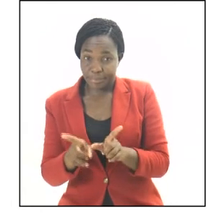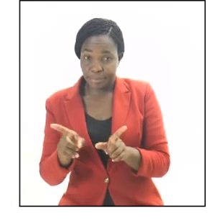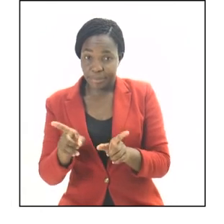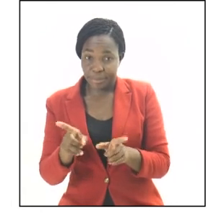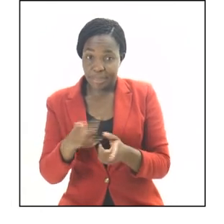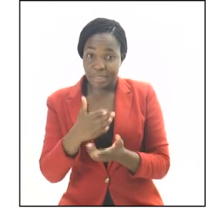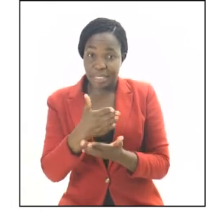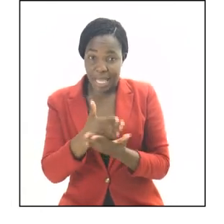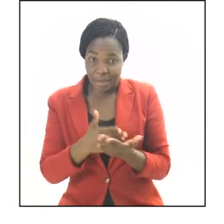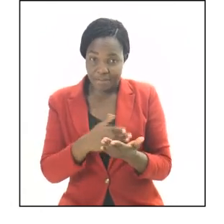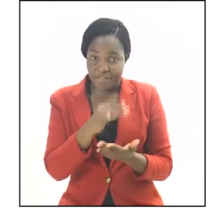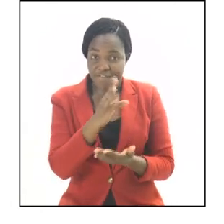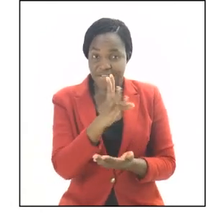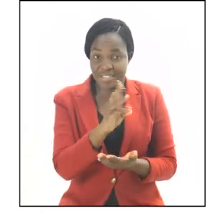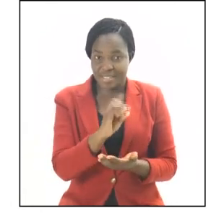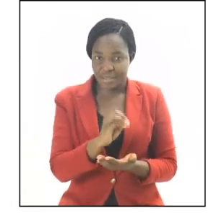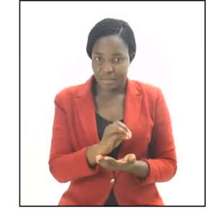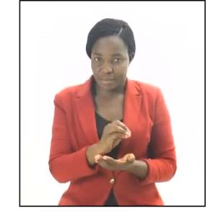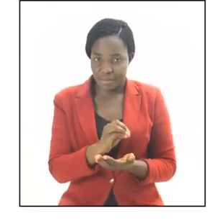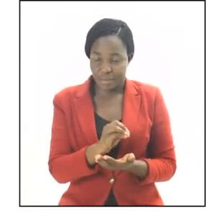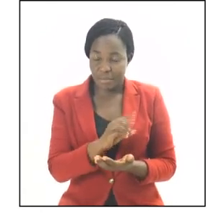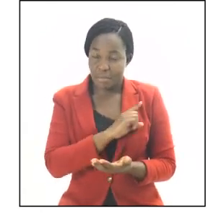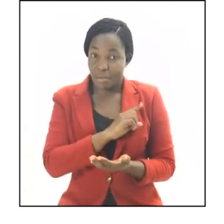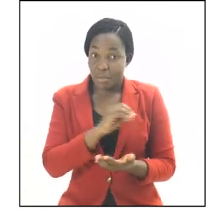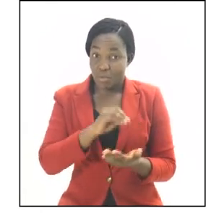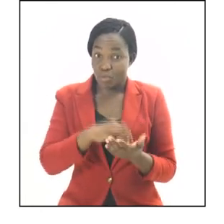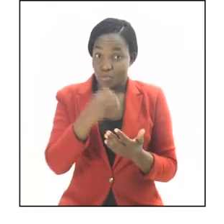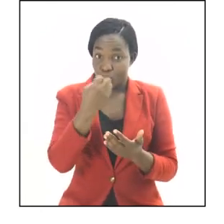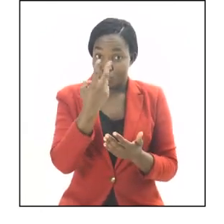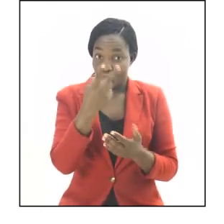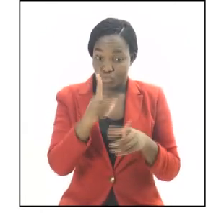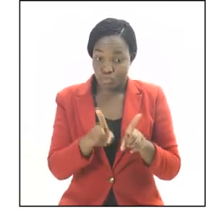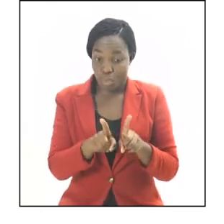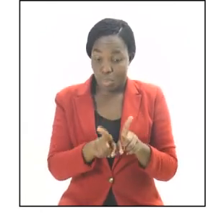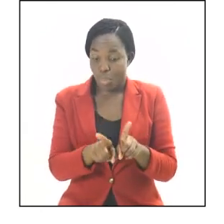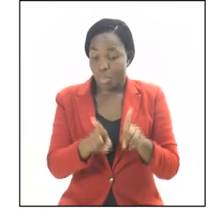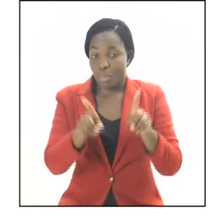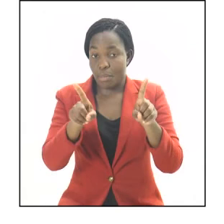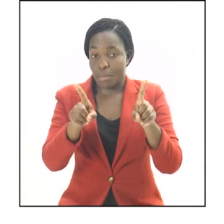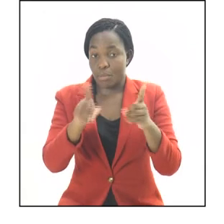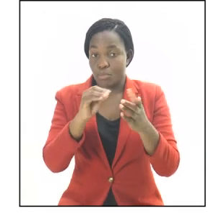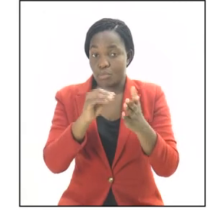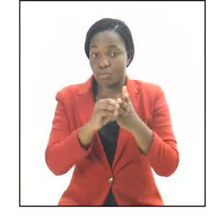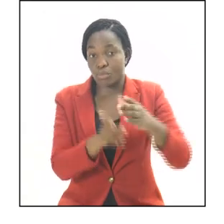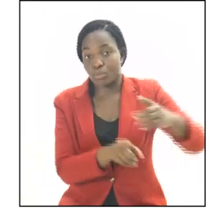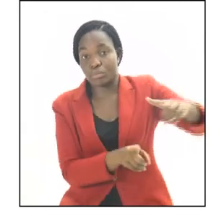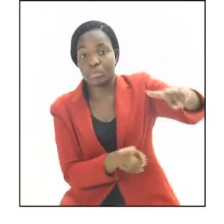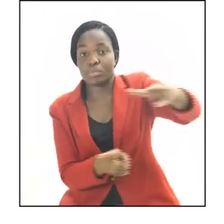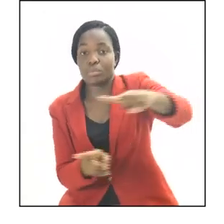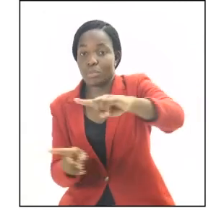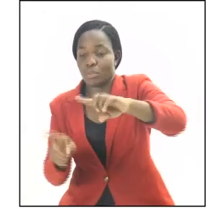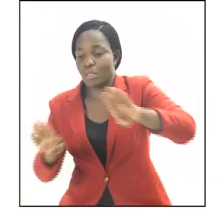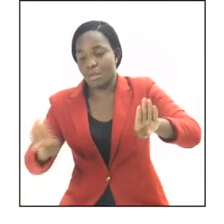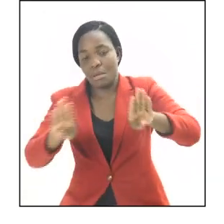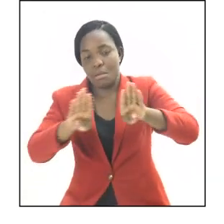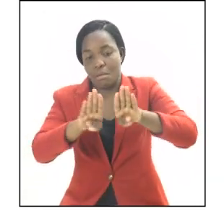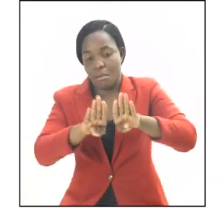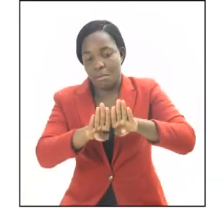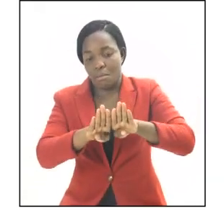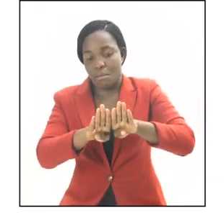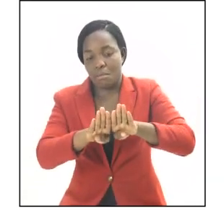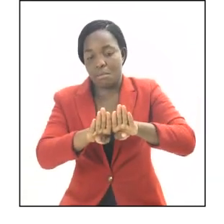half of 60, because we put two trapeziums together to form the parallelogram. So the